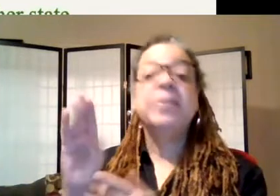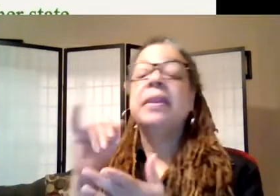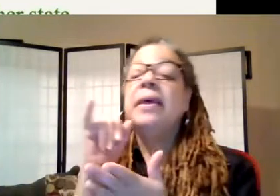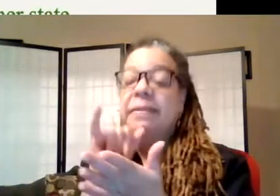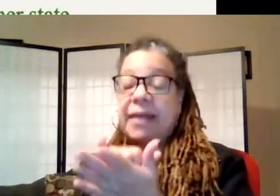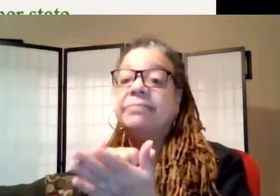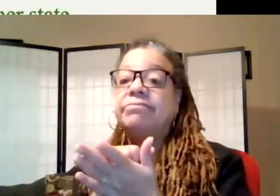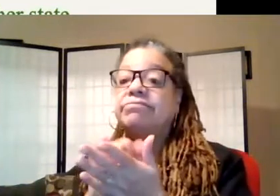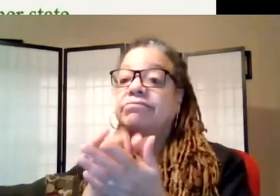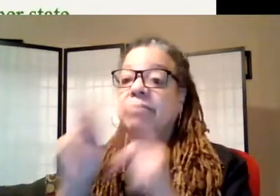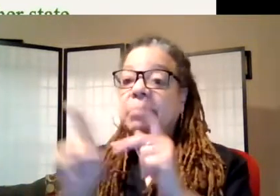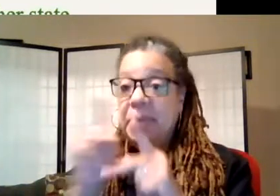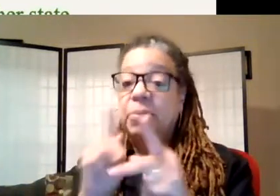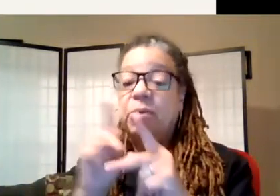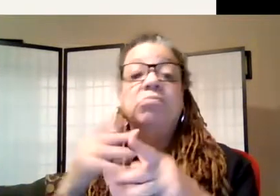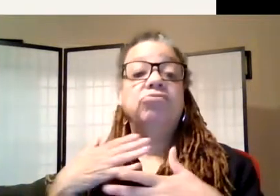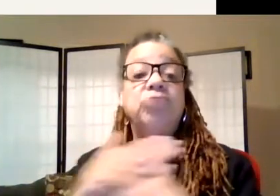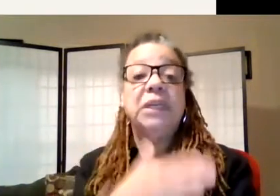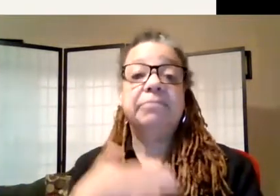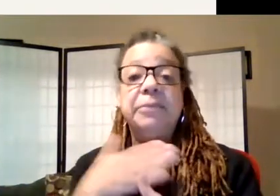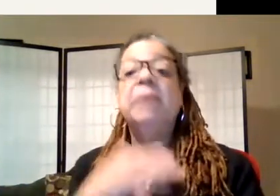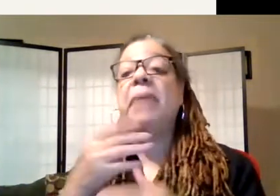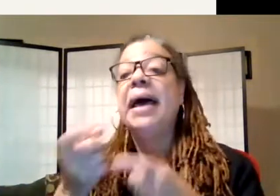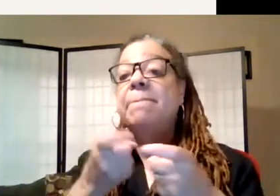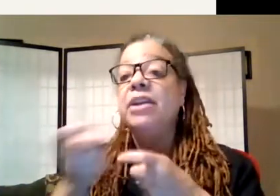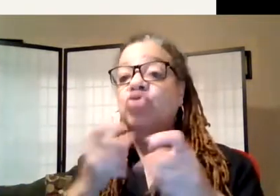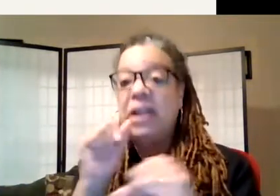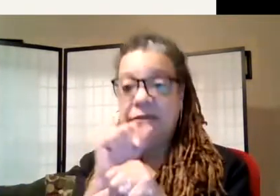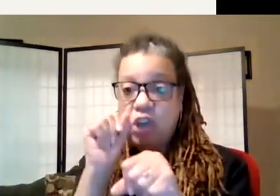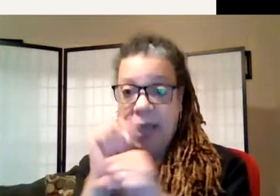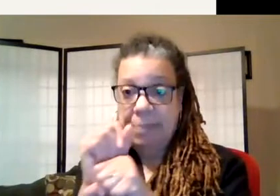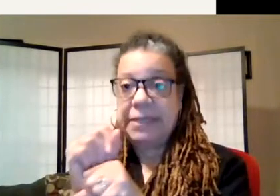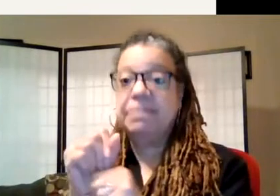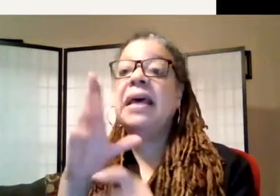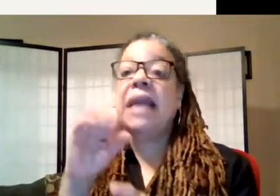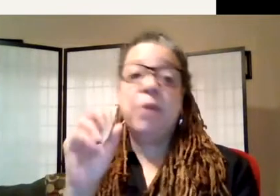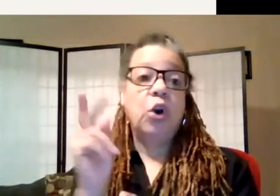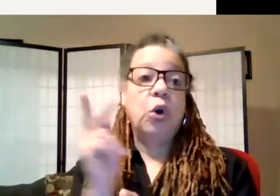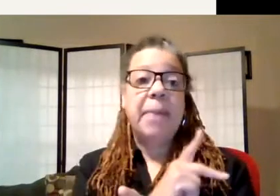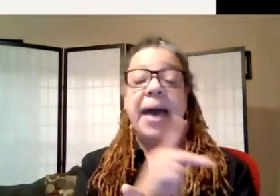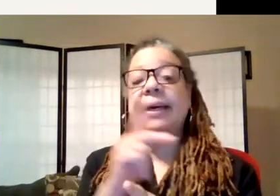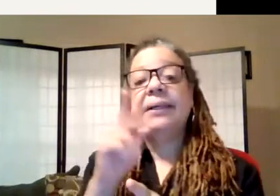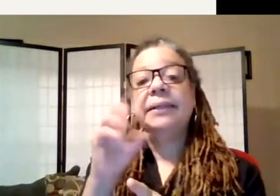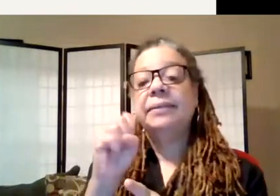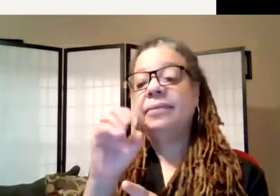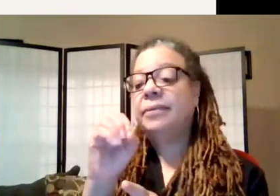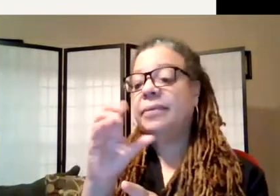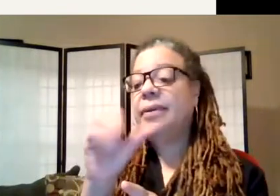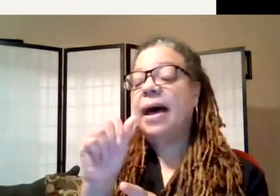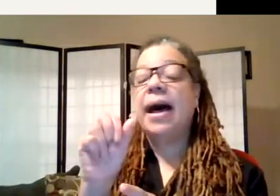in creating new administrative jobs. You want to go back to this one, Oscar? Definitely.